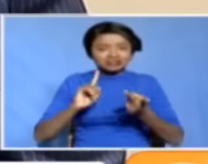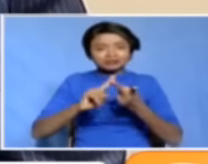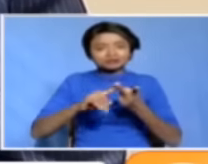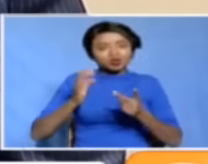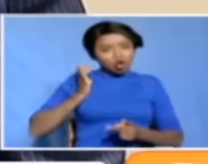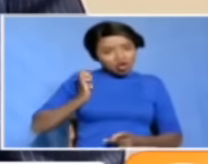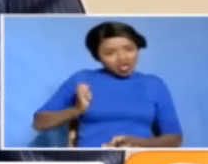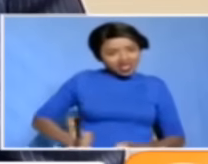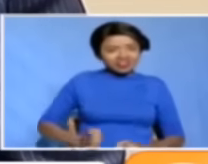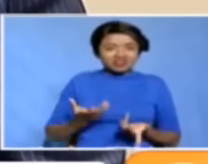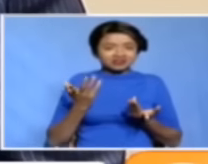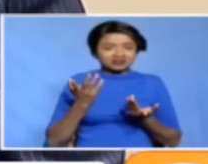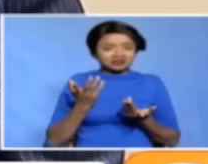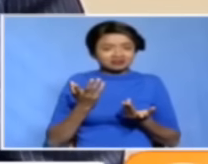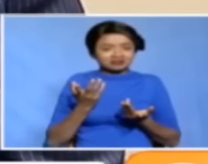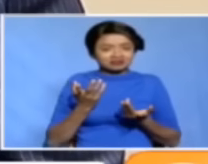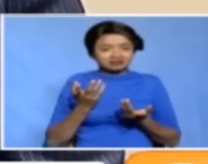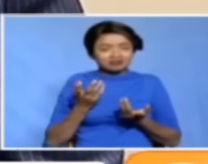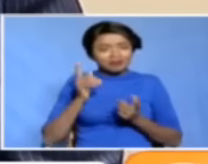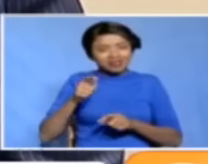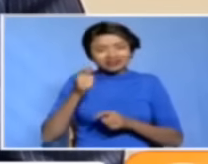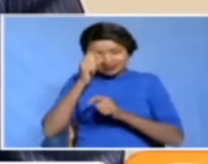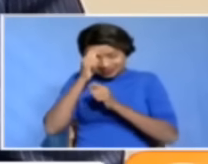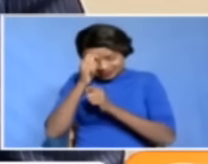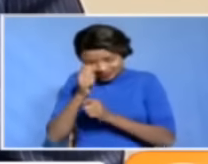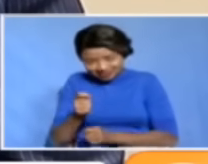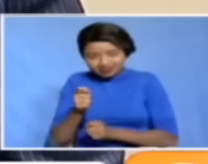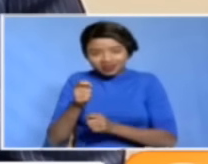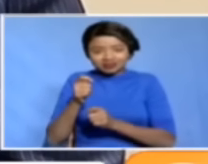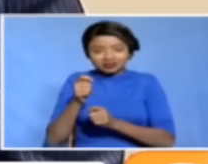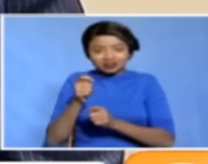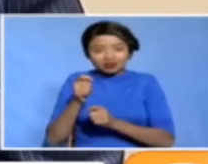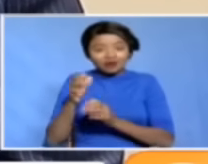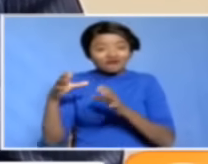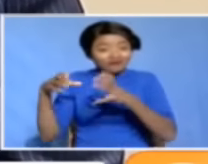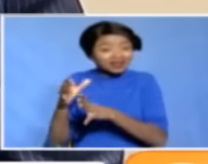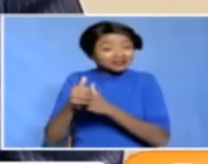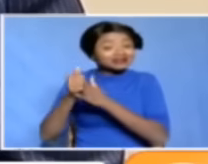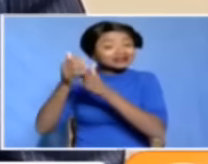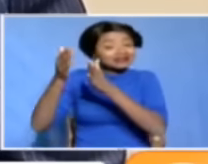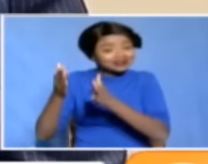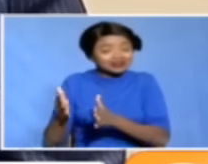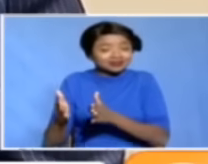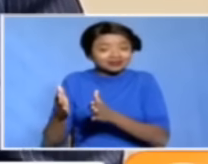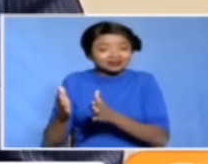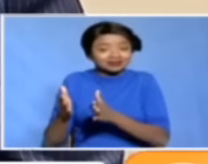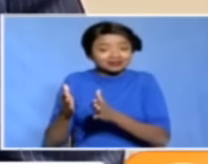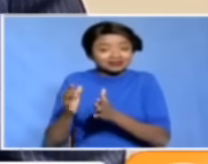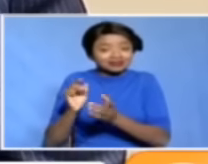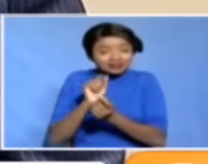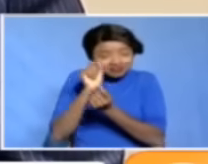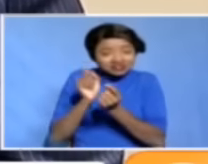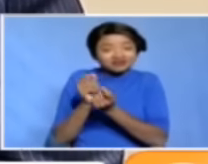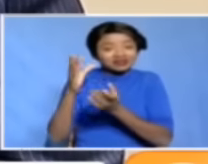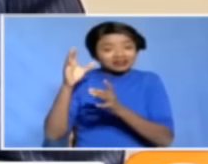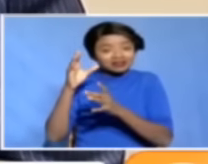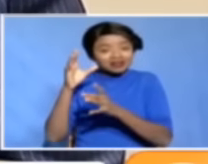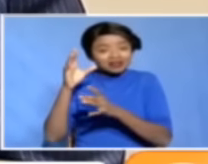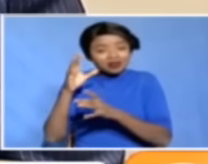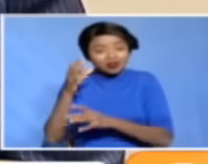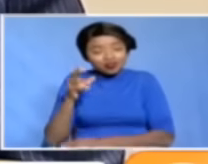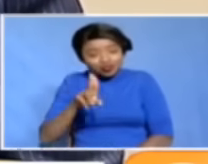is a respect for our party leadership, particularly our president, who is the party leader, and the